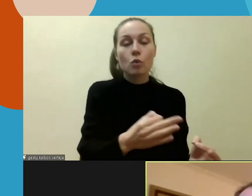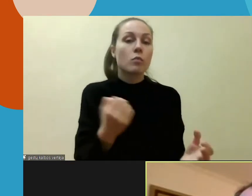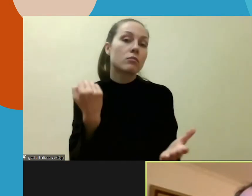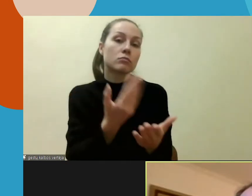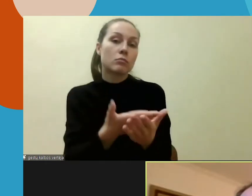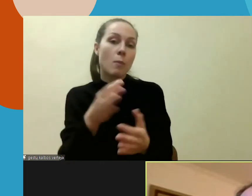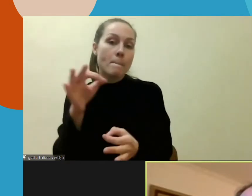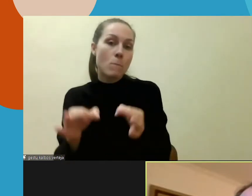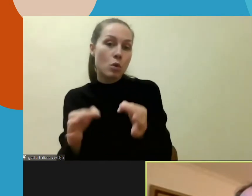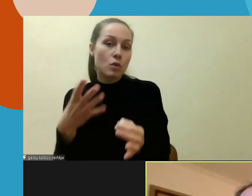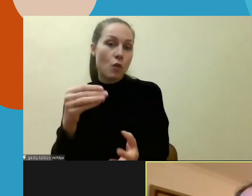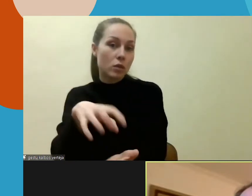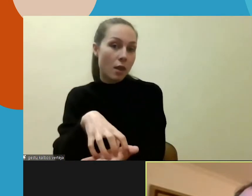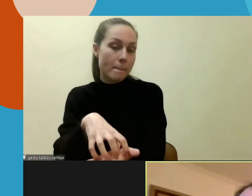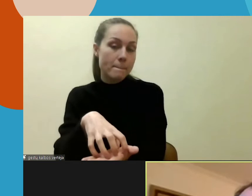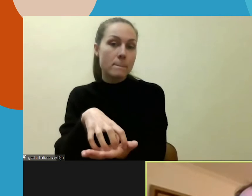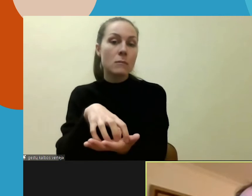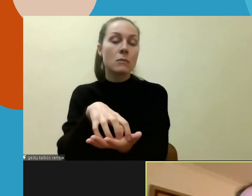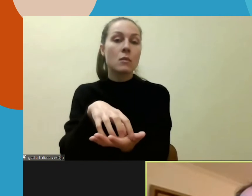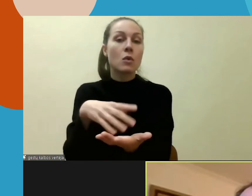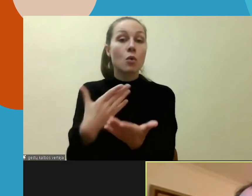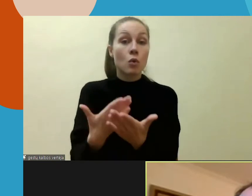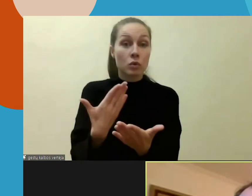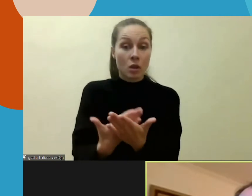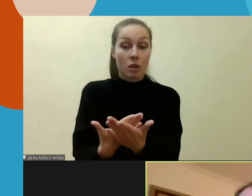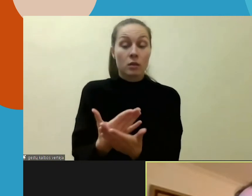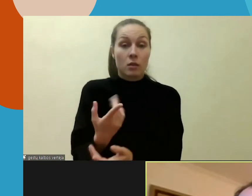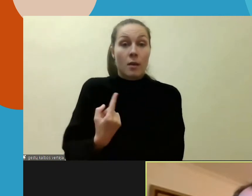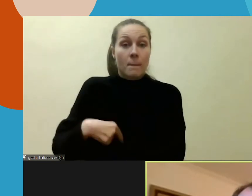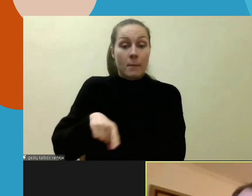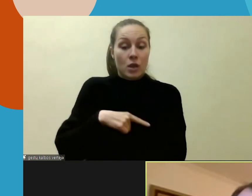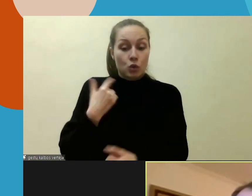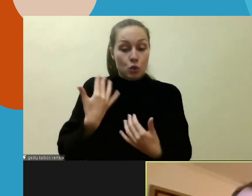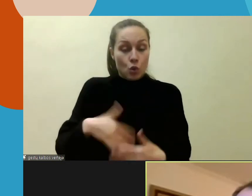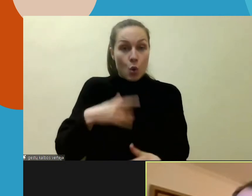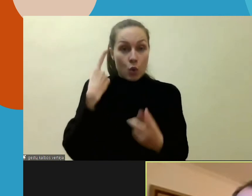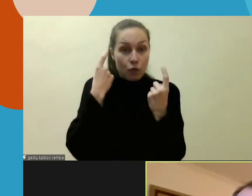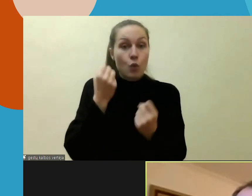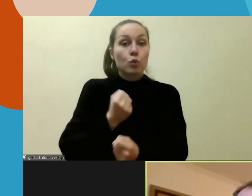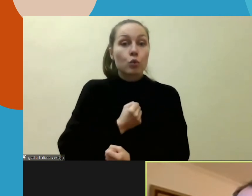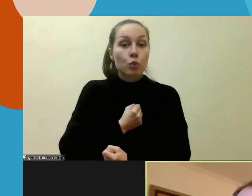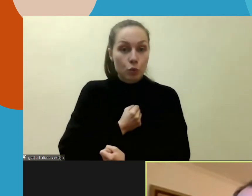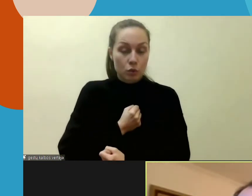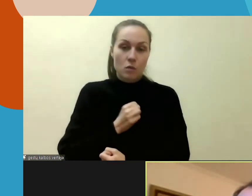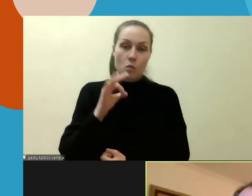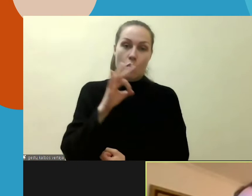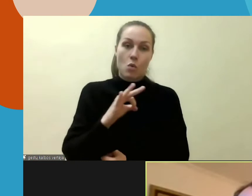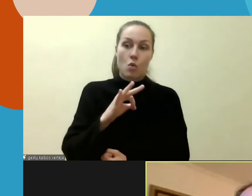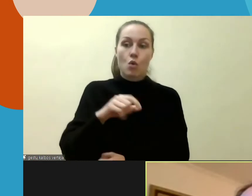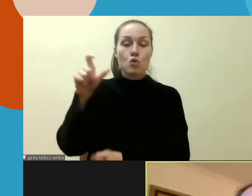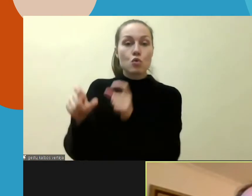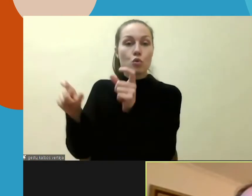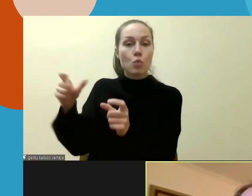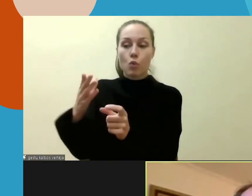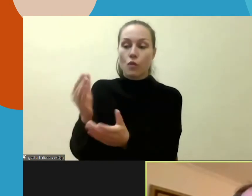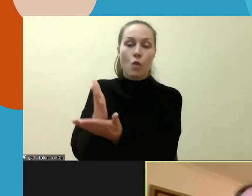with hard data on people's direct experiences of police responses. And that has allowed us to bring the conversation into